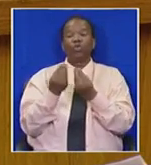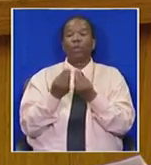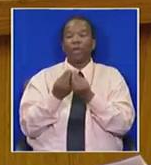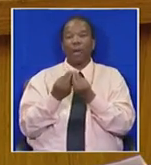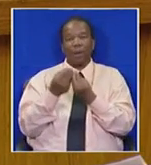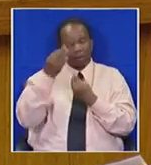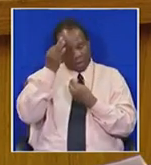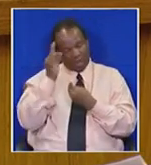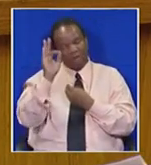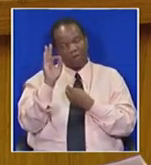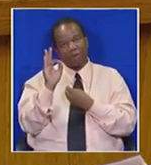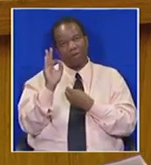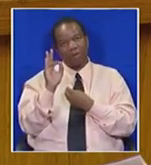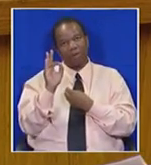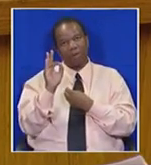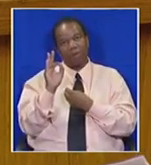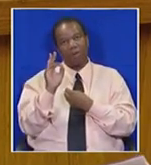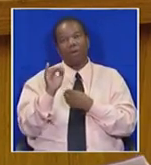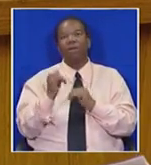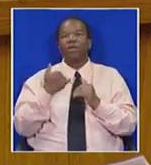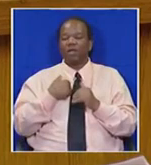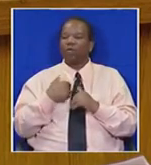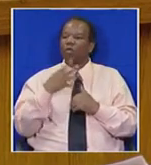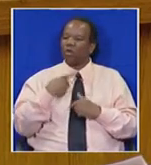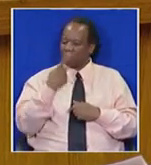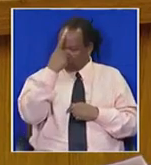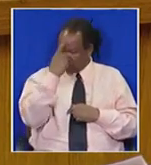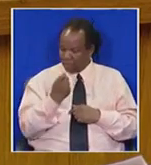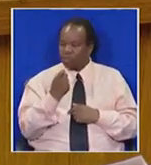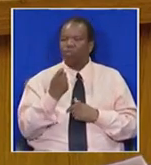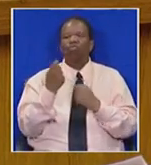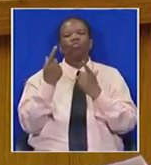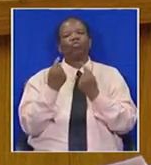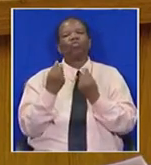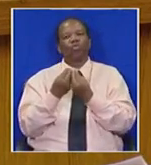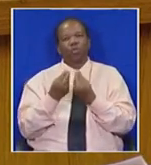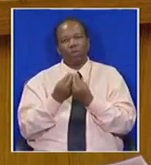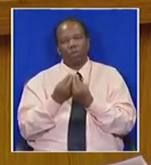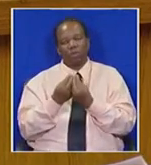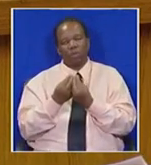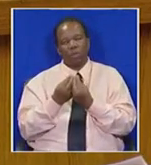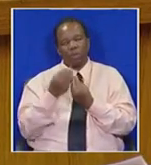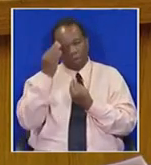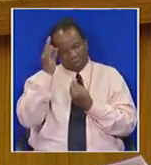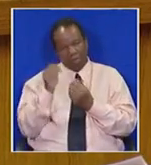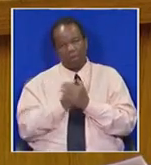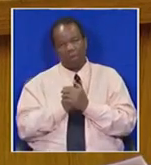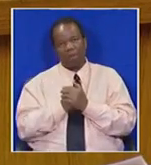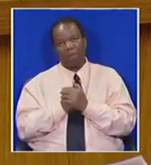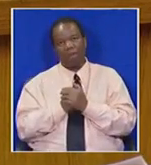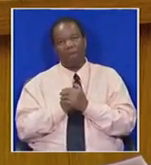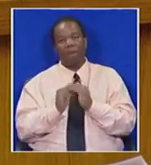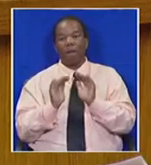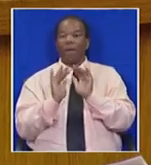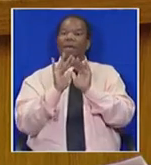remain convinced about the need to do something about our governance. Perhaps the review of the size